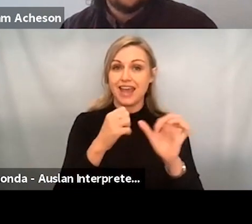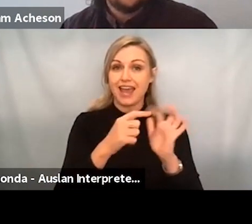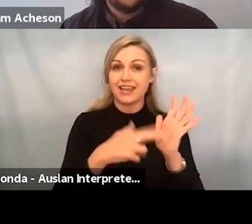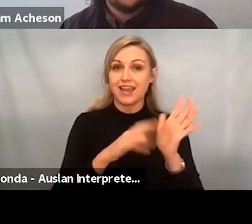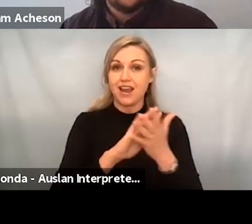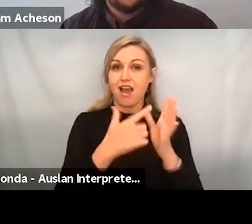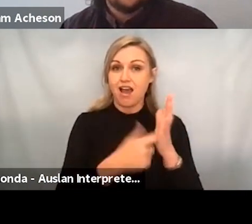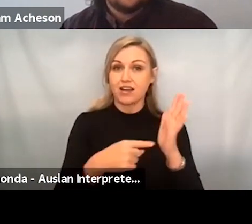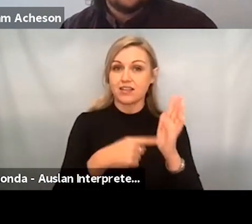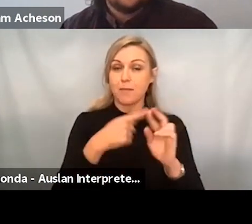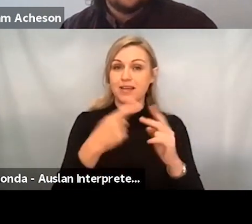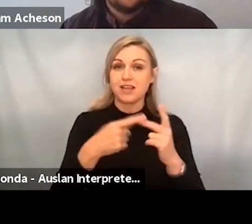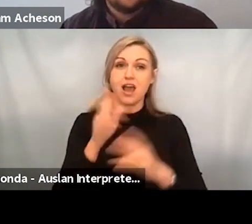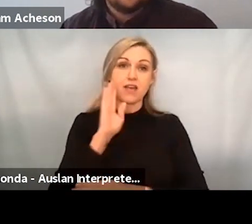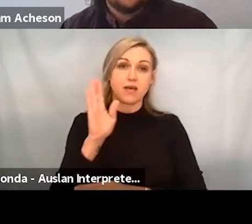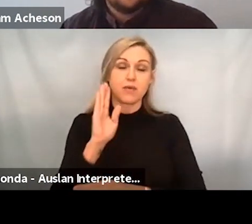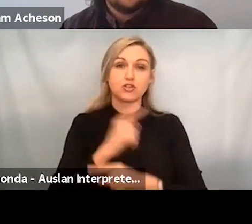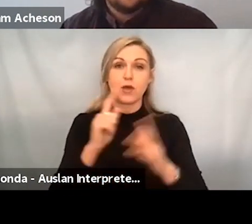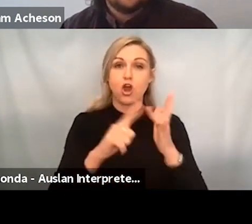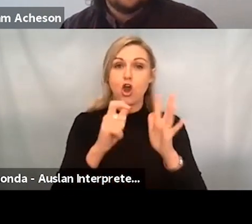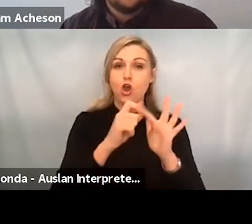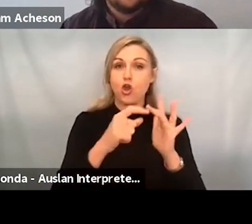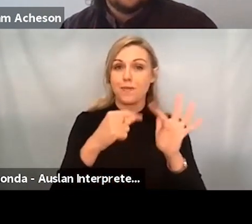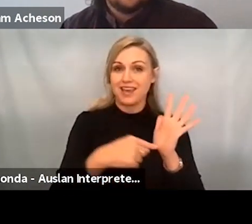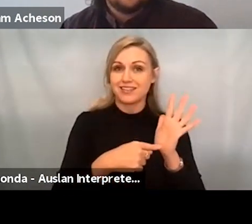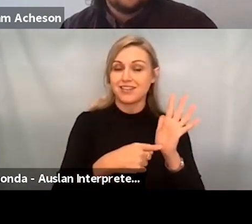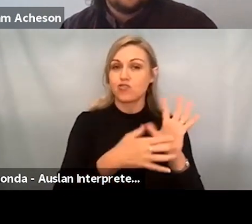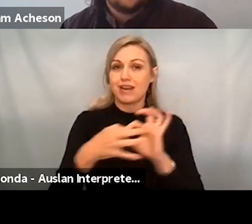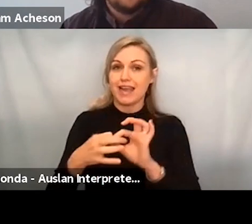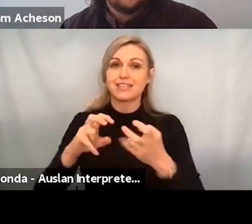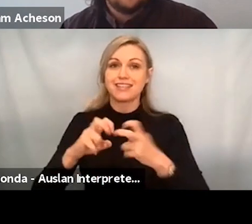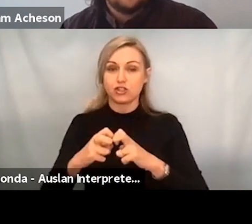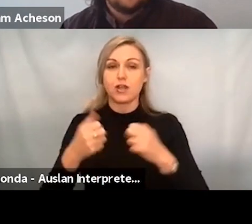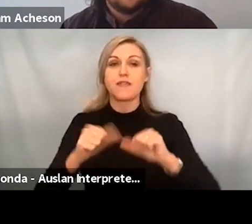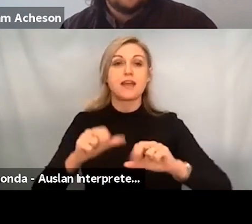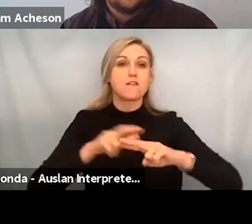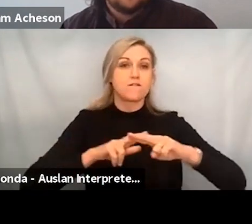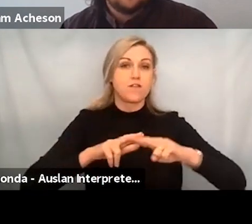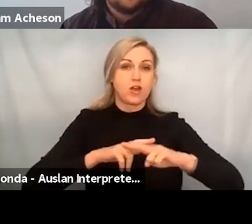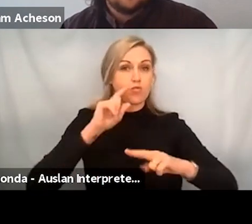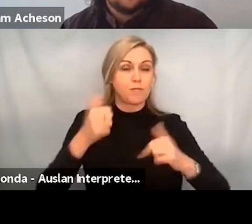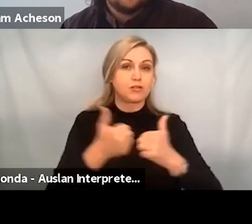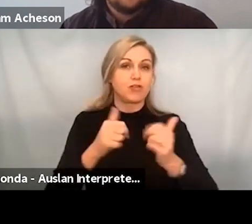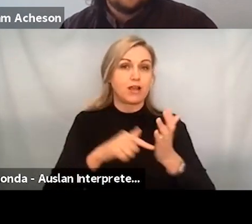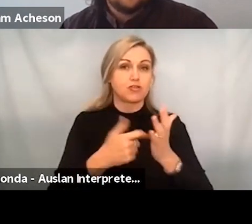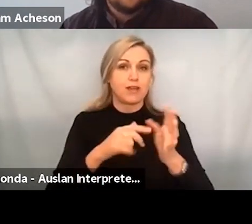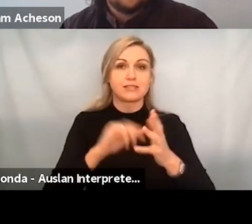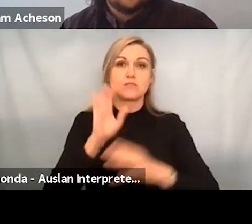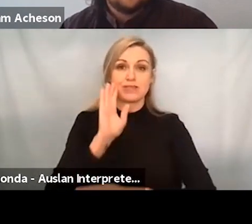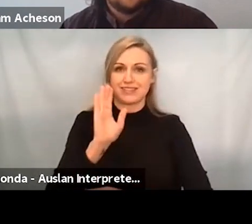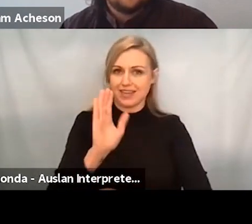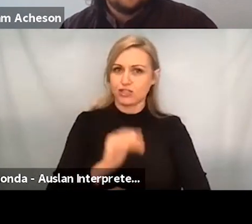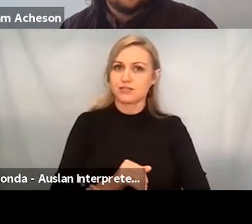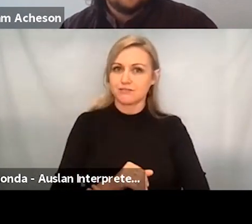around opiate issues and related issues. And on Friday, we will have the drug trends presentation. So I'd encourage